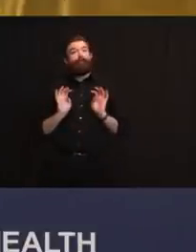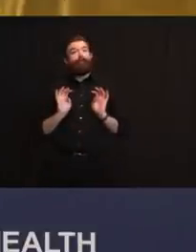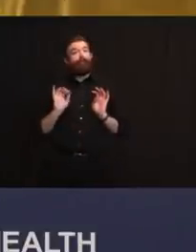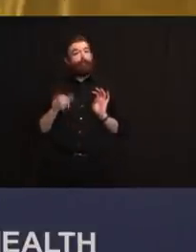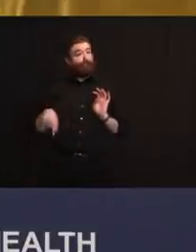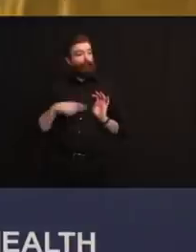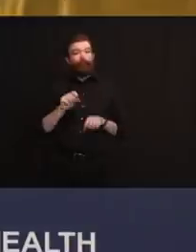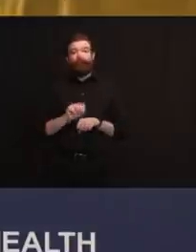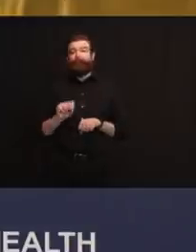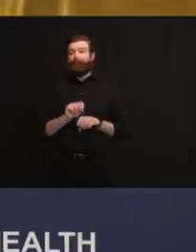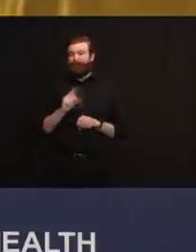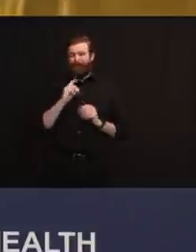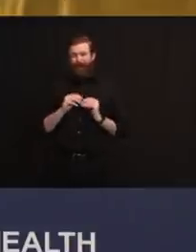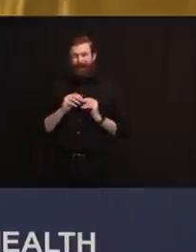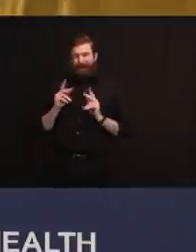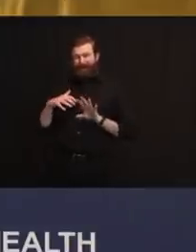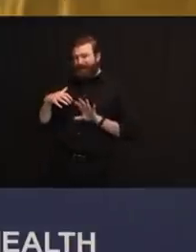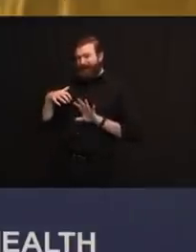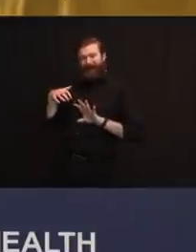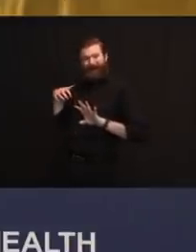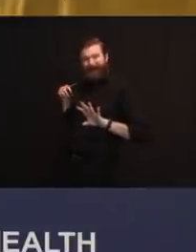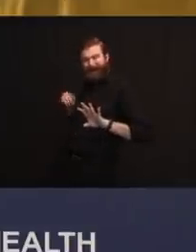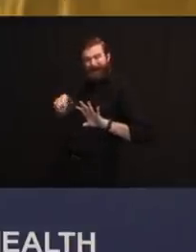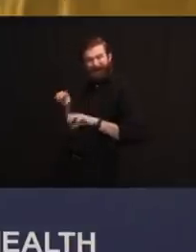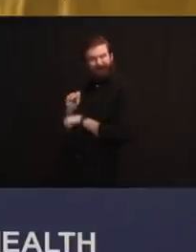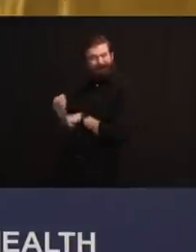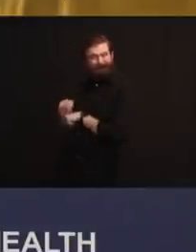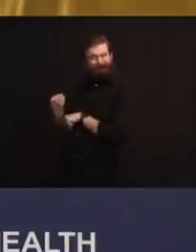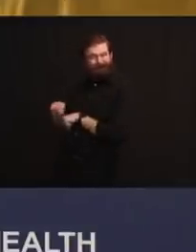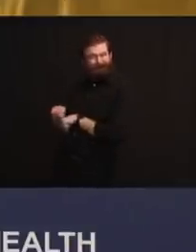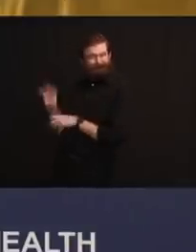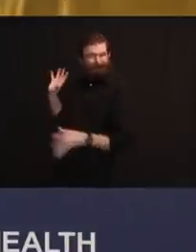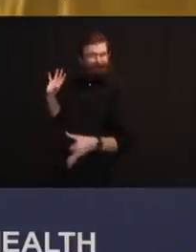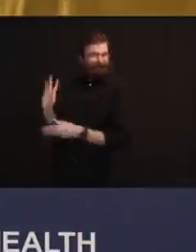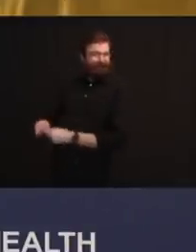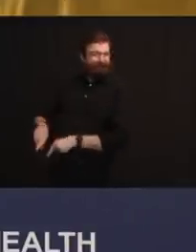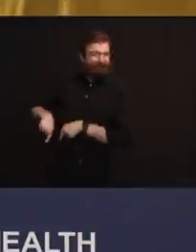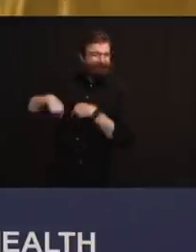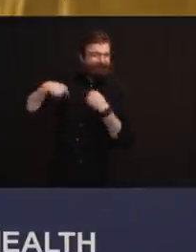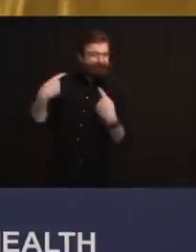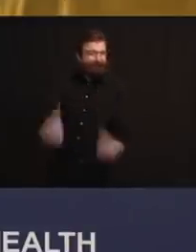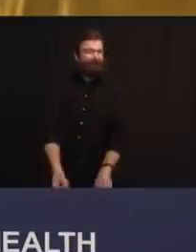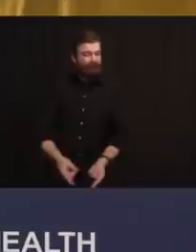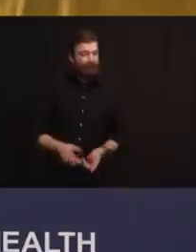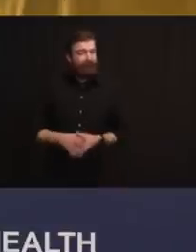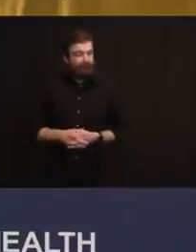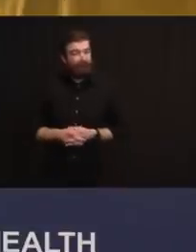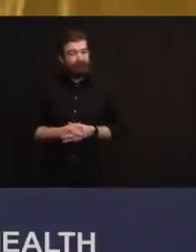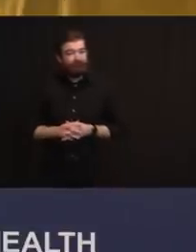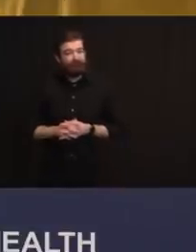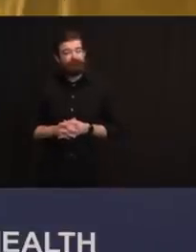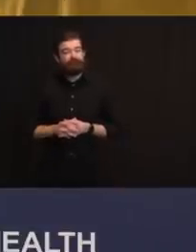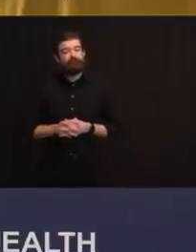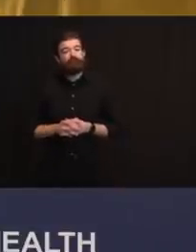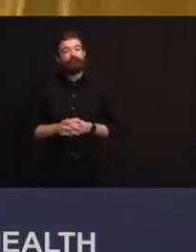for the rest of us. So hats off to every one of them. We have Sarah today with the microphone for the first time, which is so welcome,